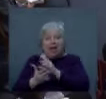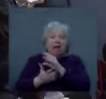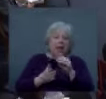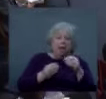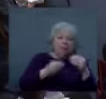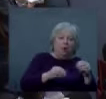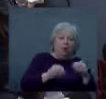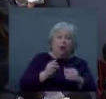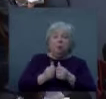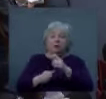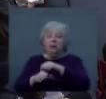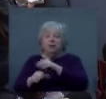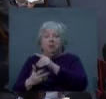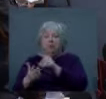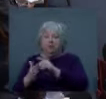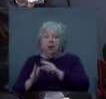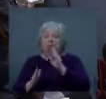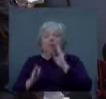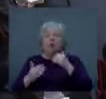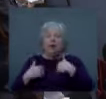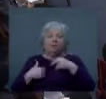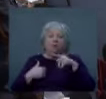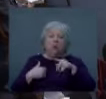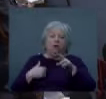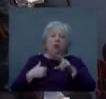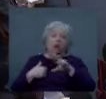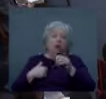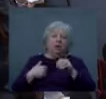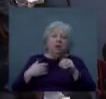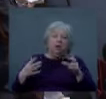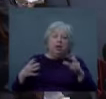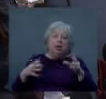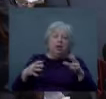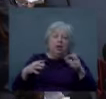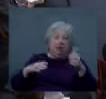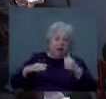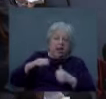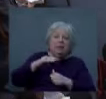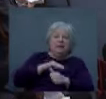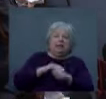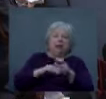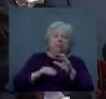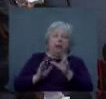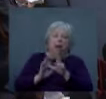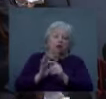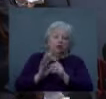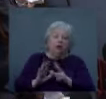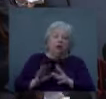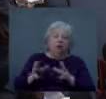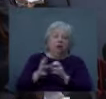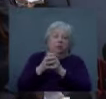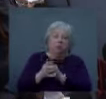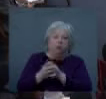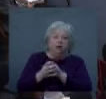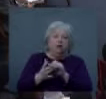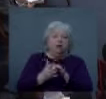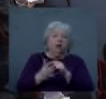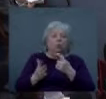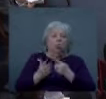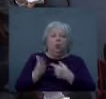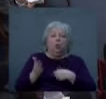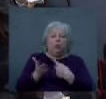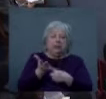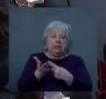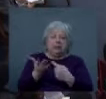a designer will have a PR company that comes part of as a subcontractor part of that process. So that's exactly what we're talking about here today,